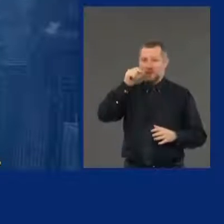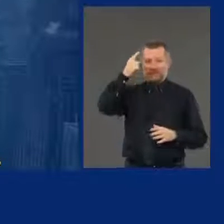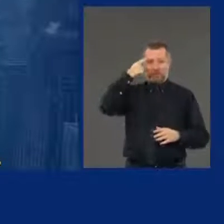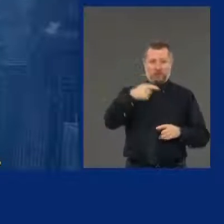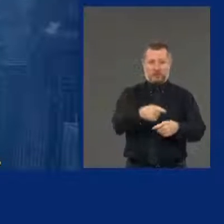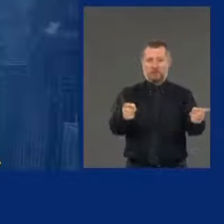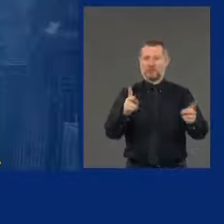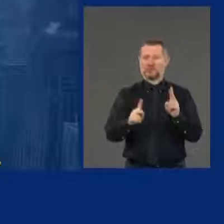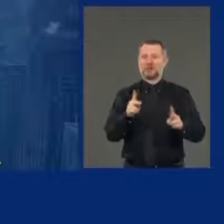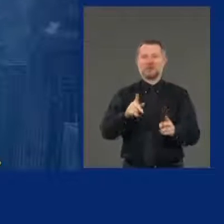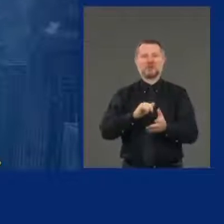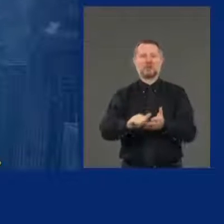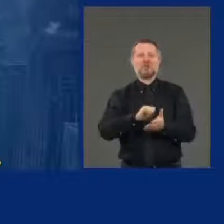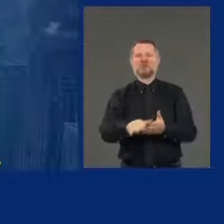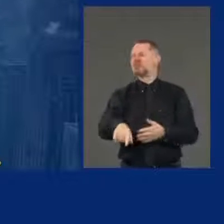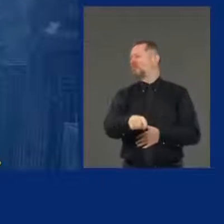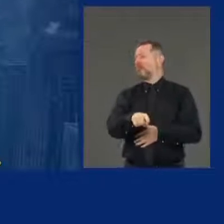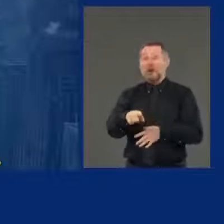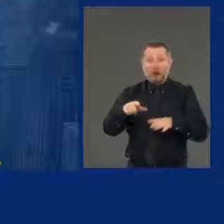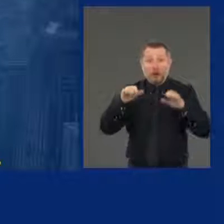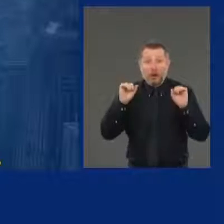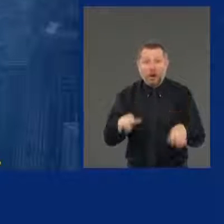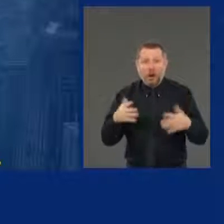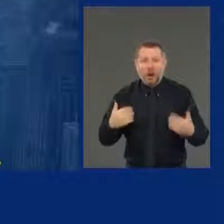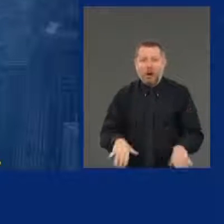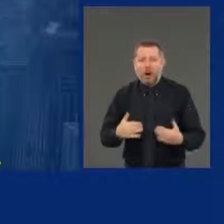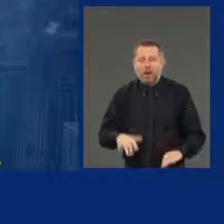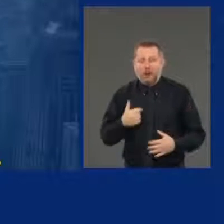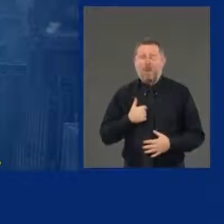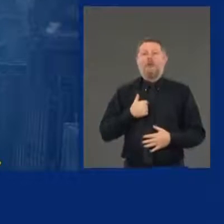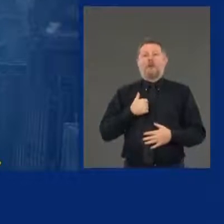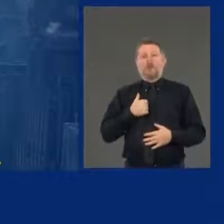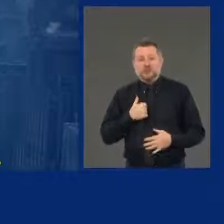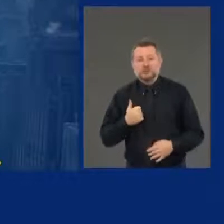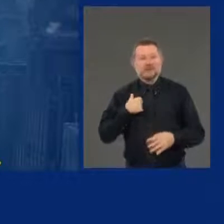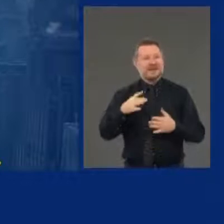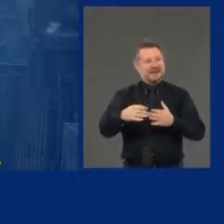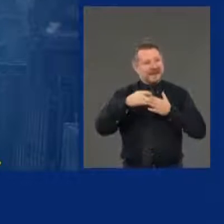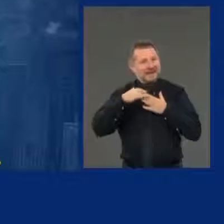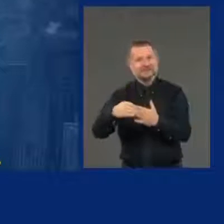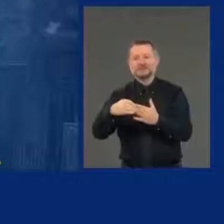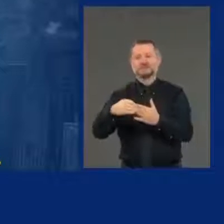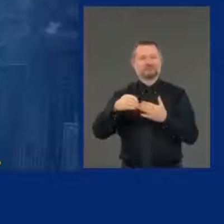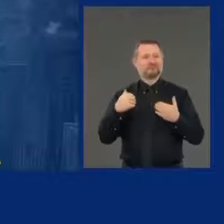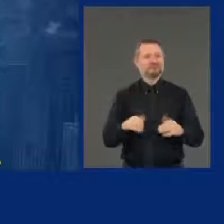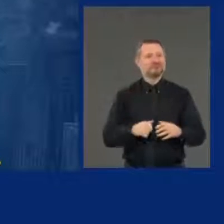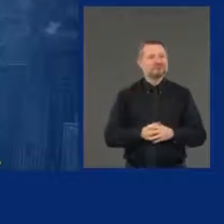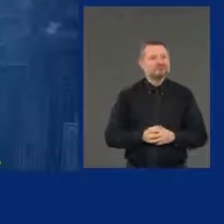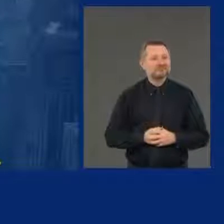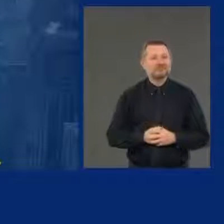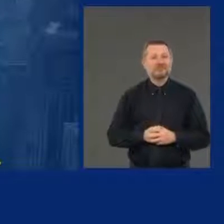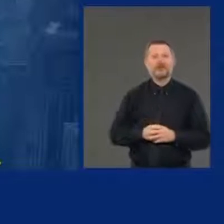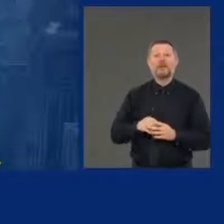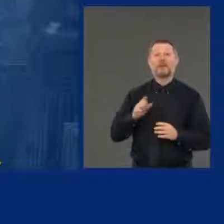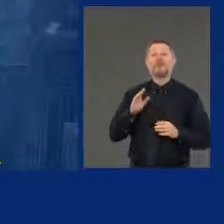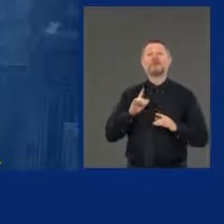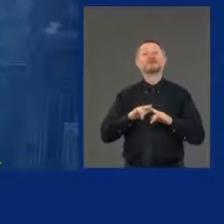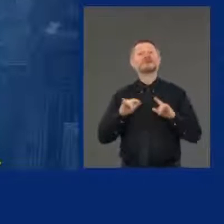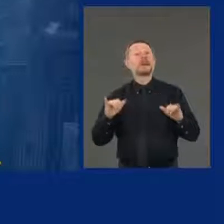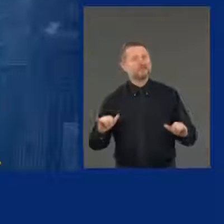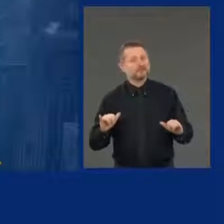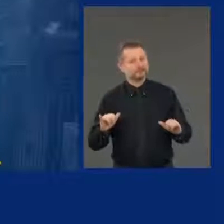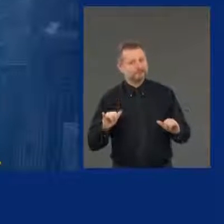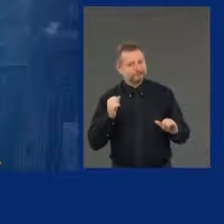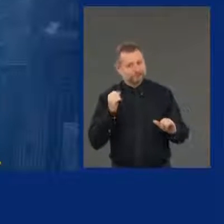the strength of New Yorkers. So we're leading the nation. At the same time, you have another fact.